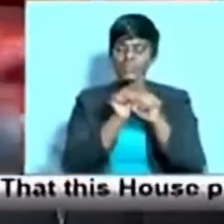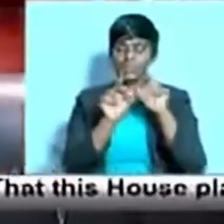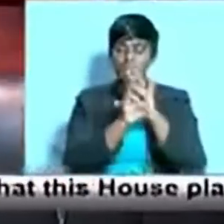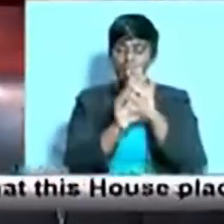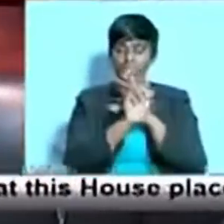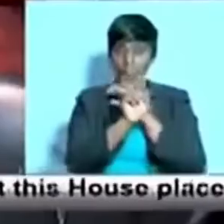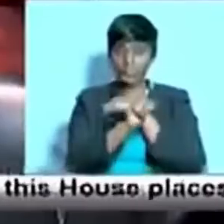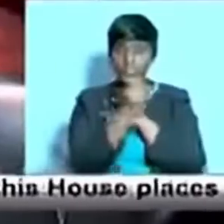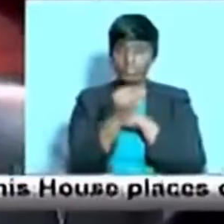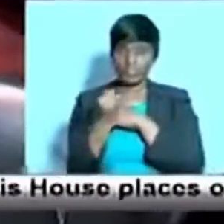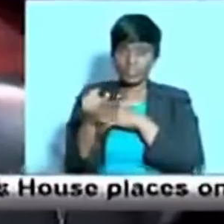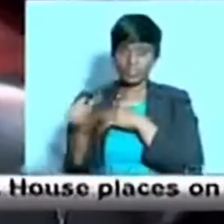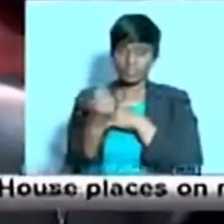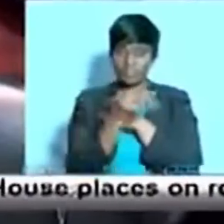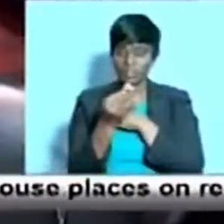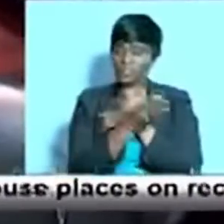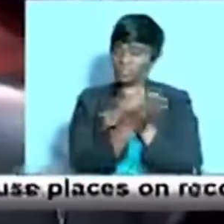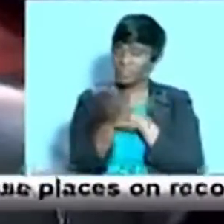of